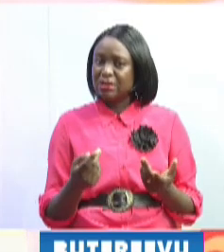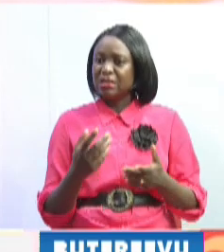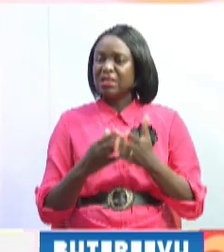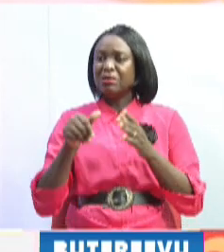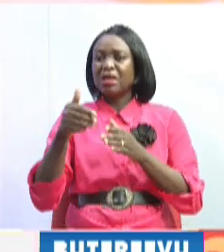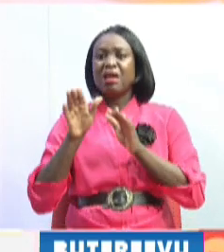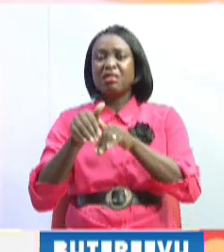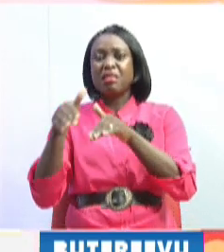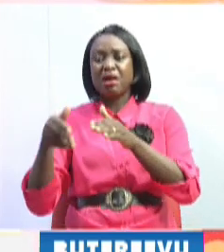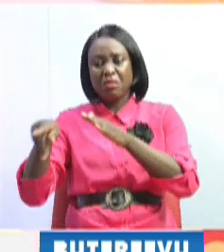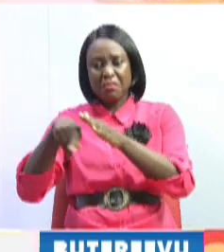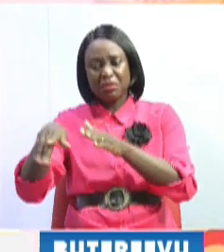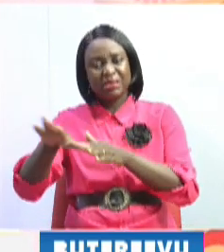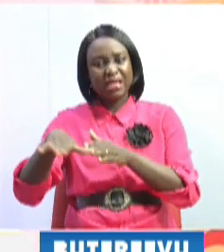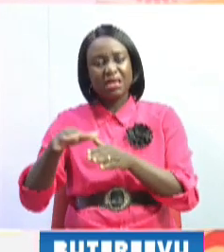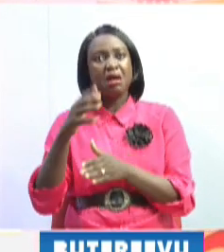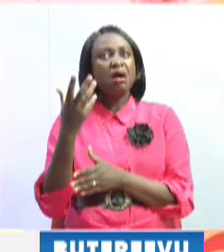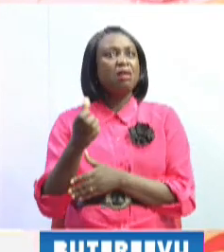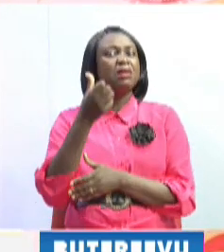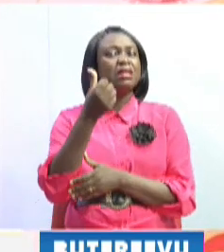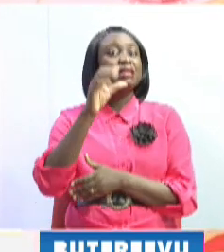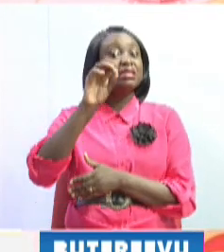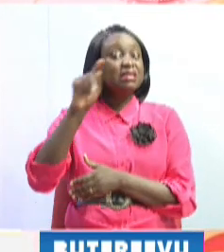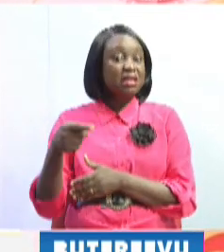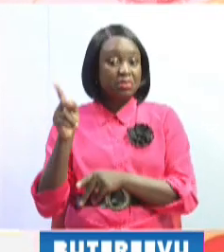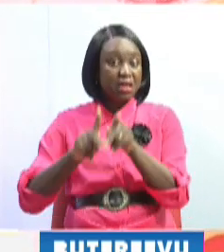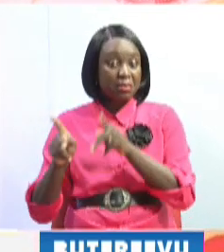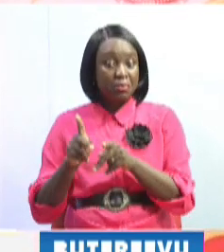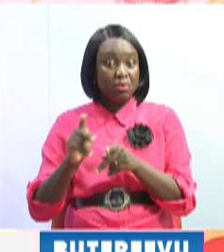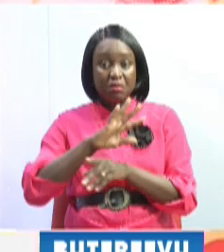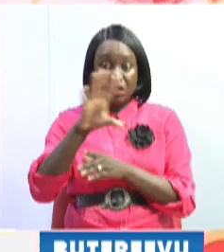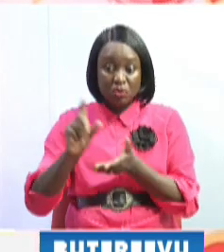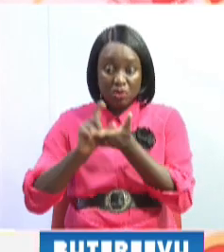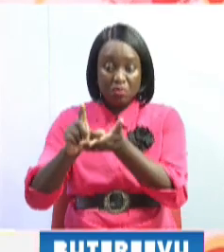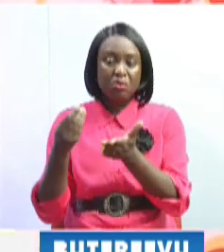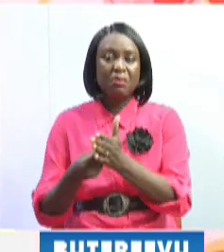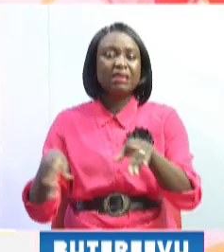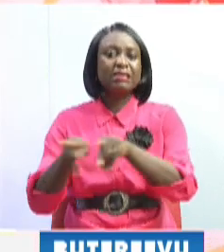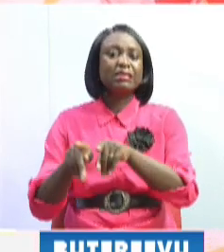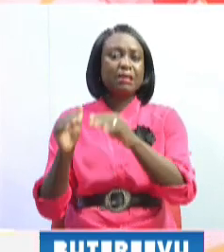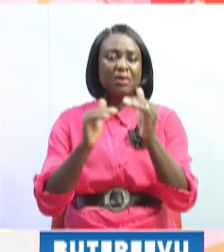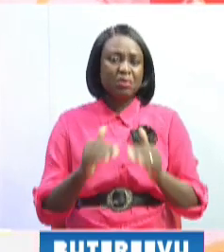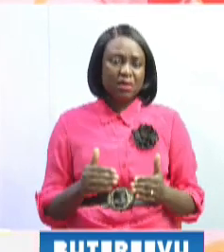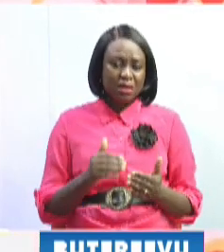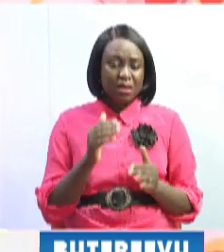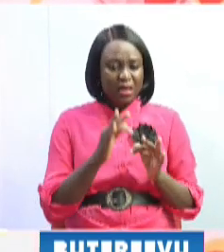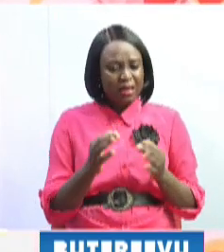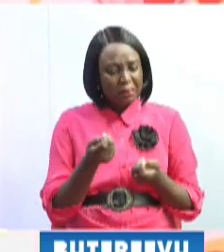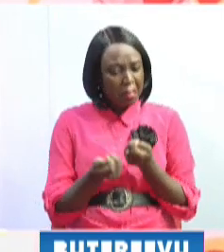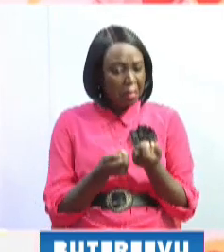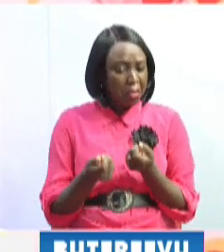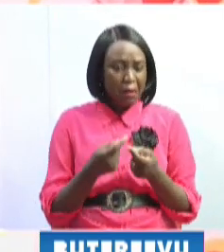Nakawa ina abantu kumpi 60,000 ne bagenda bawa ssente zezimu. So bw'olaba bino ebintu bitonotono w'obiraba